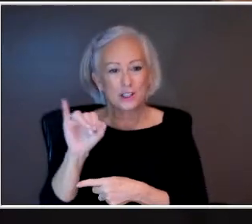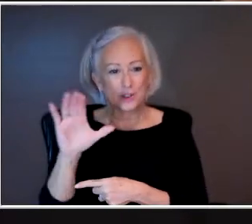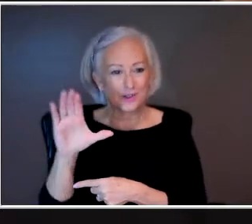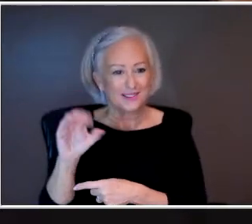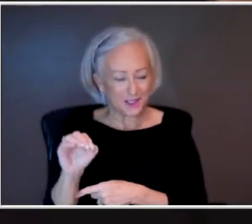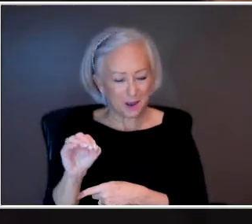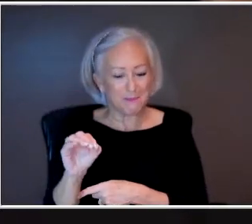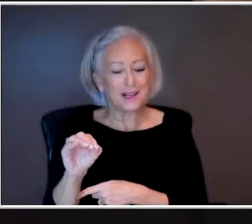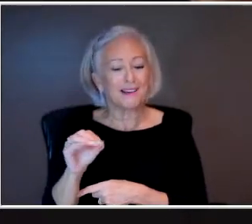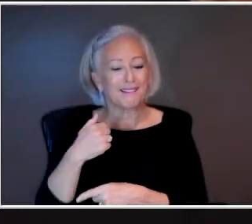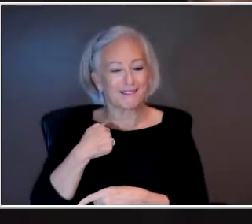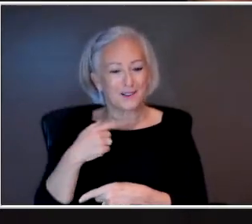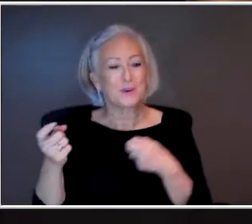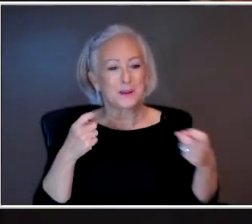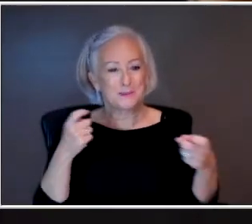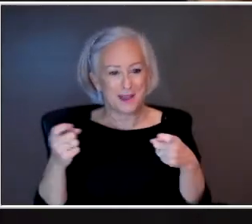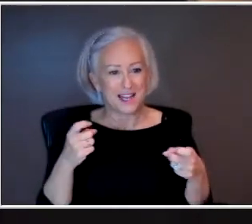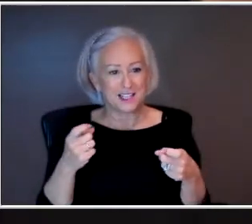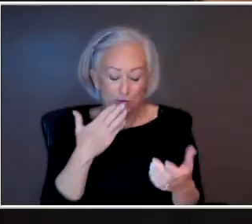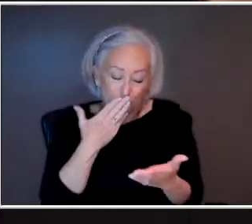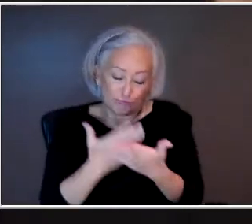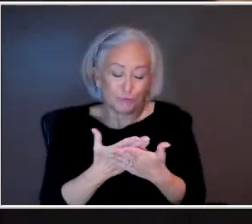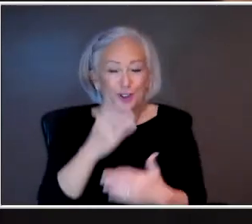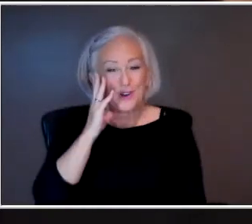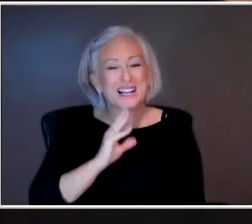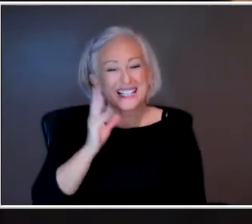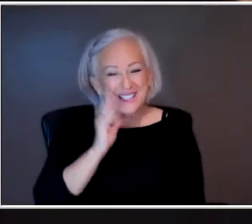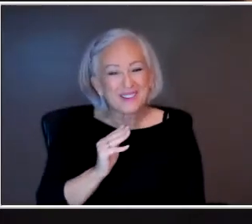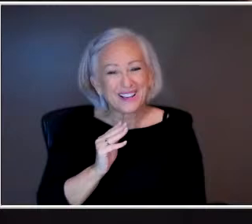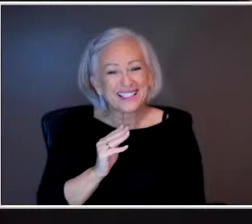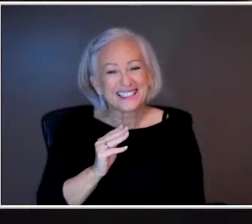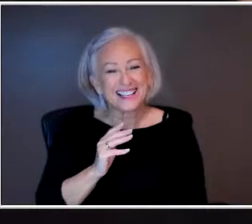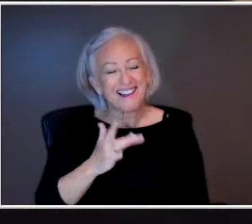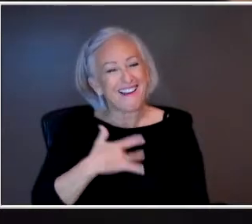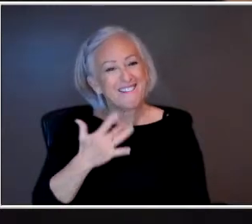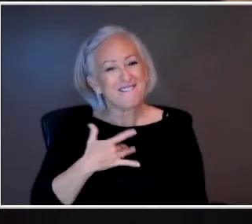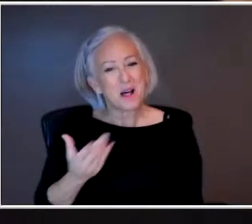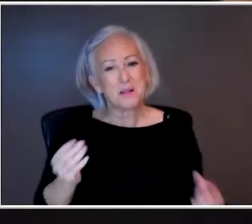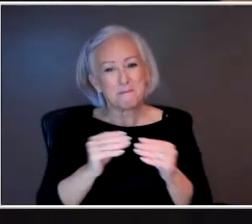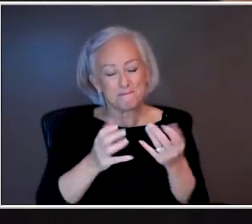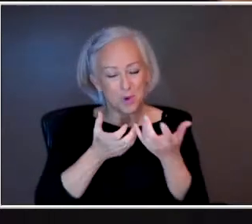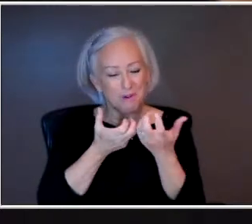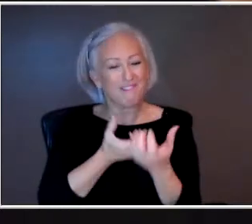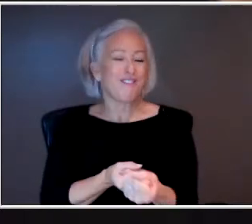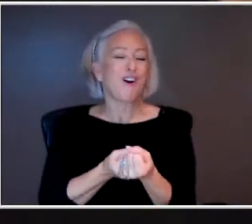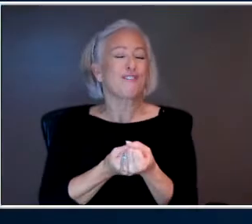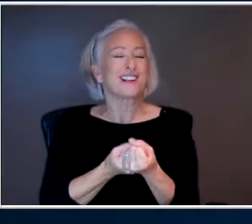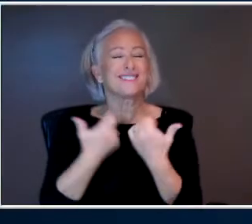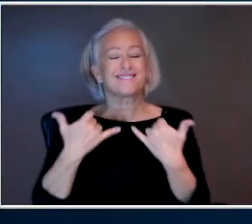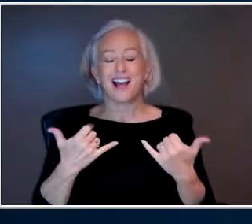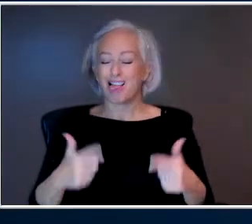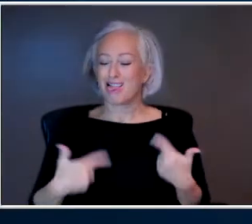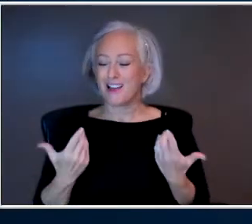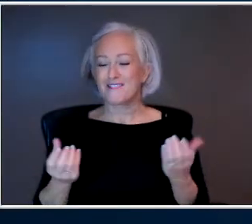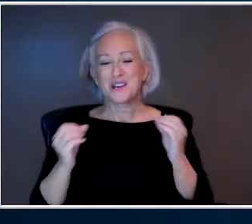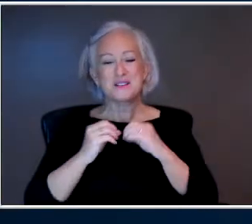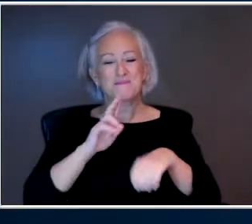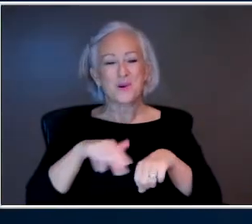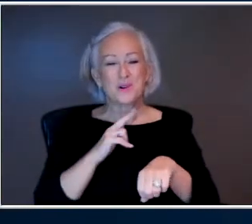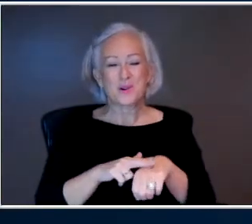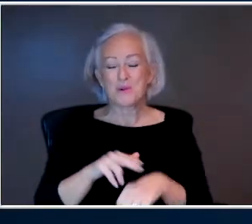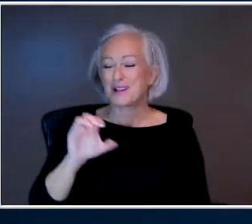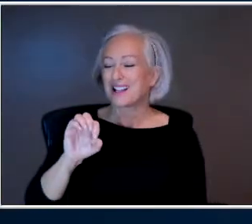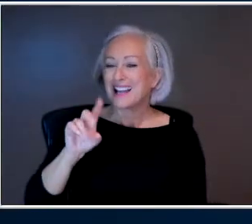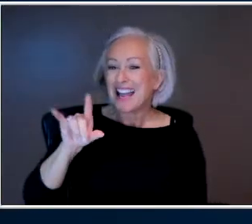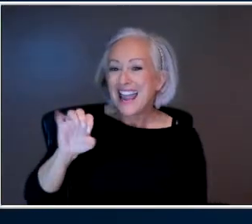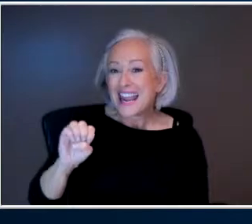was a good experience, and so it gave me a lot of confidence that things are going back to normal. So. Yeah, Edie, how about you? How did that feel